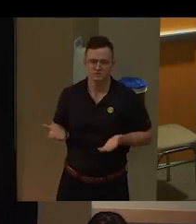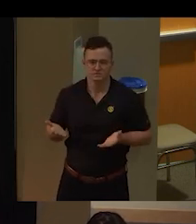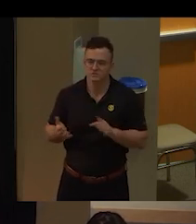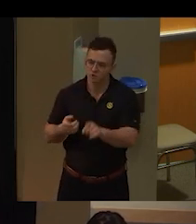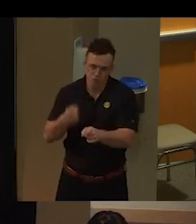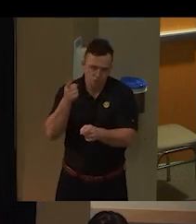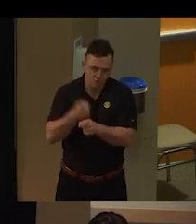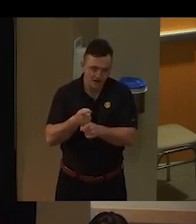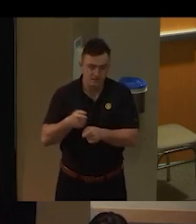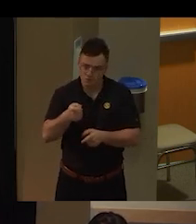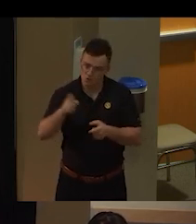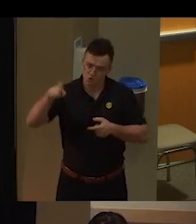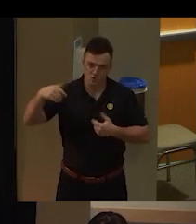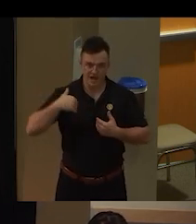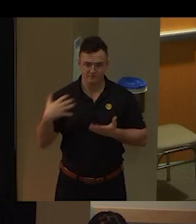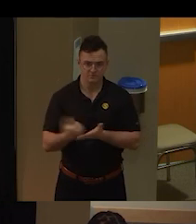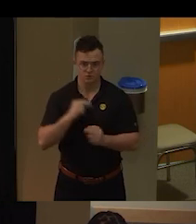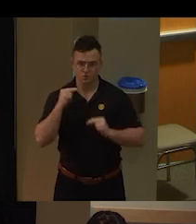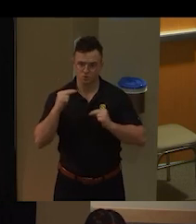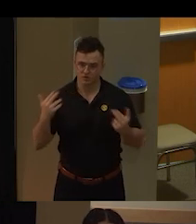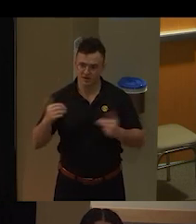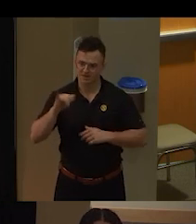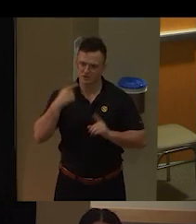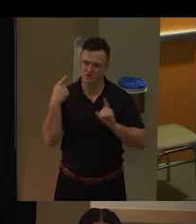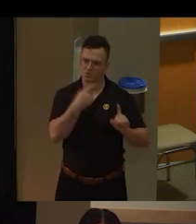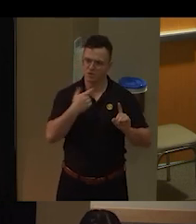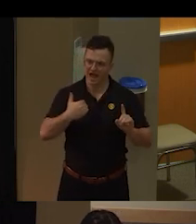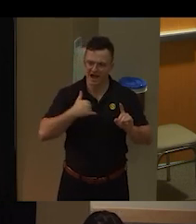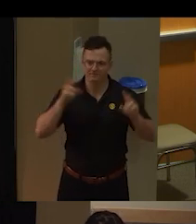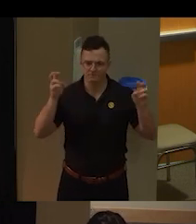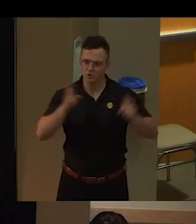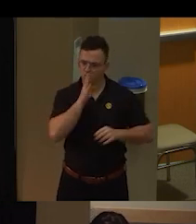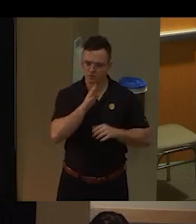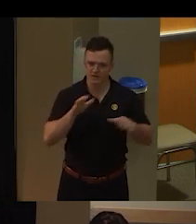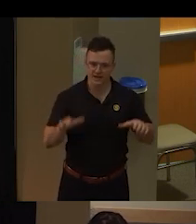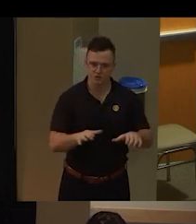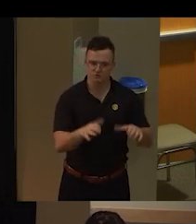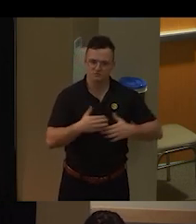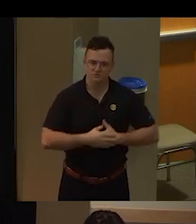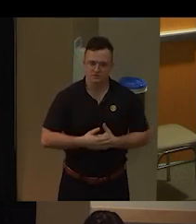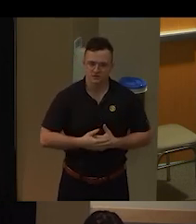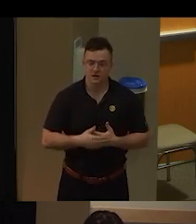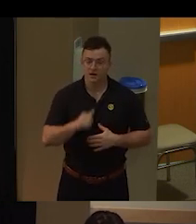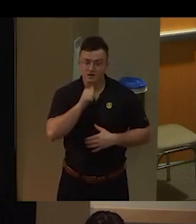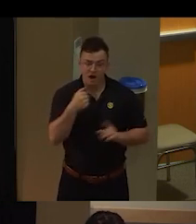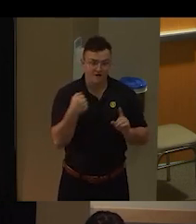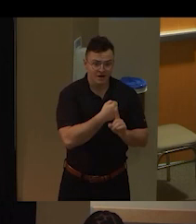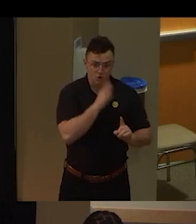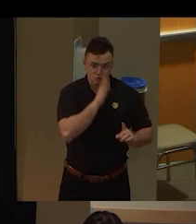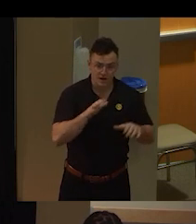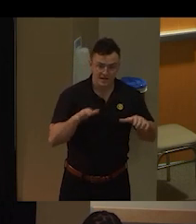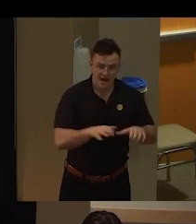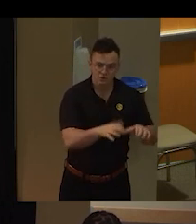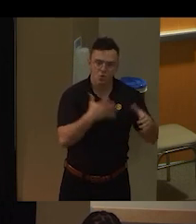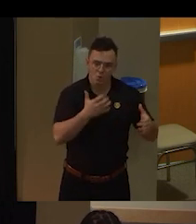quite right in calling for negotiation. Indeed, this is the very purpose of direct action. Nonviolent direct action seeks to create